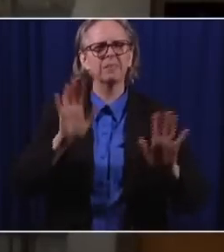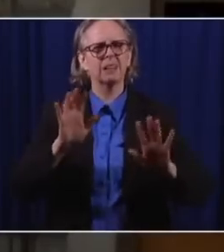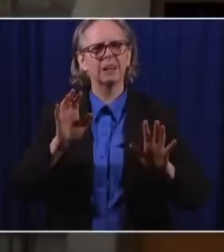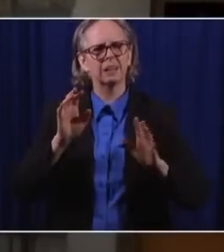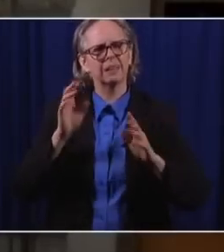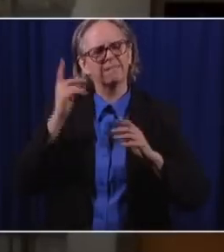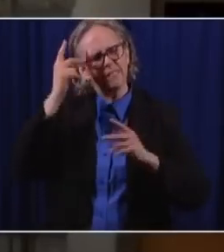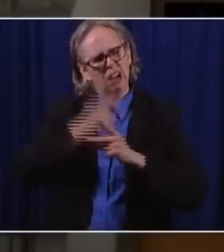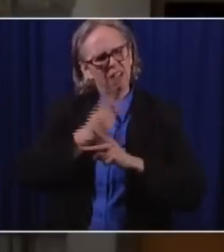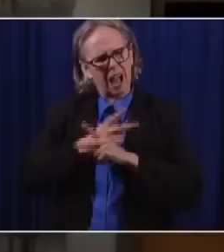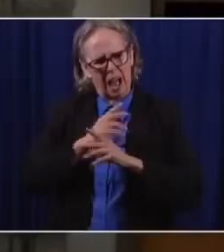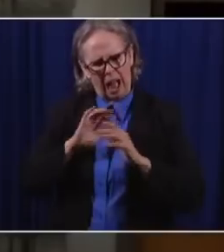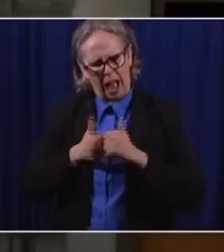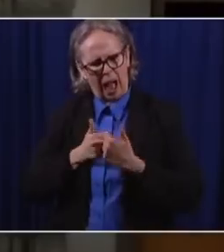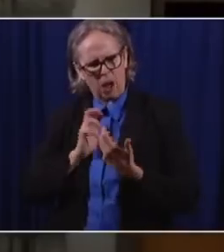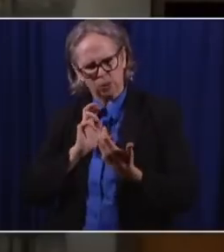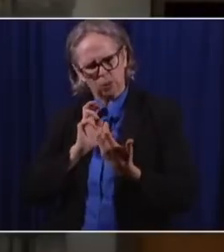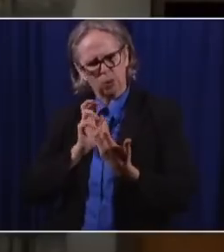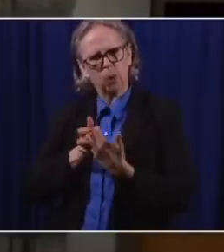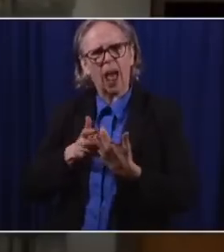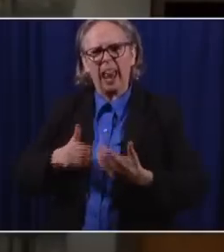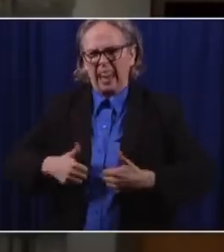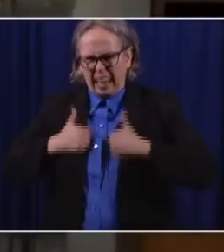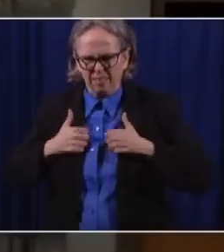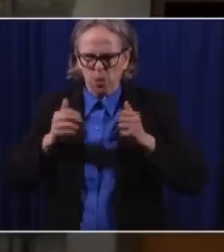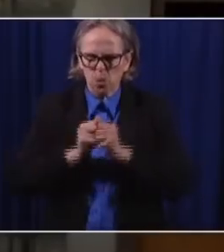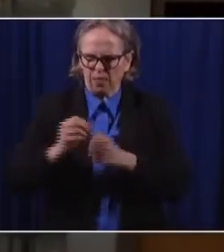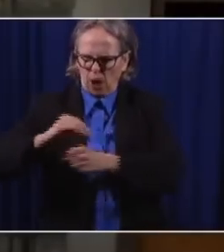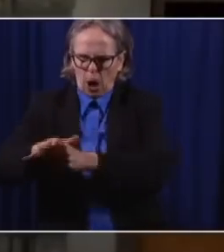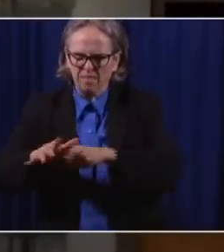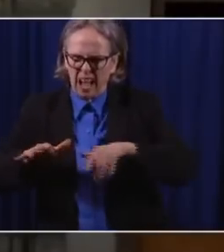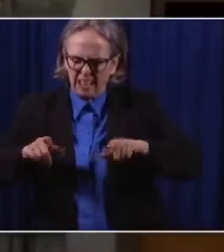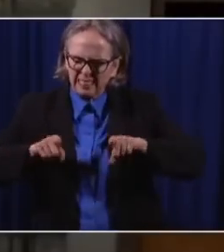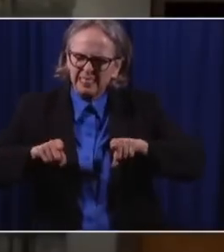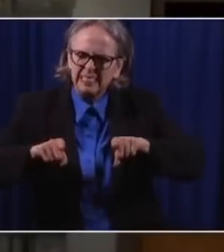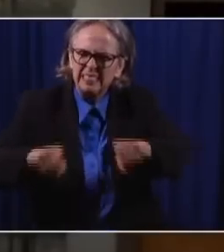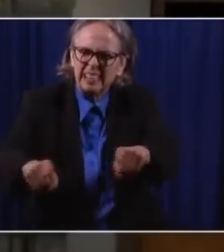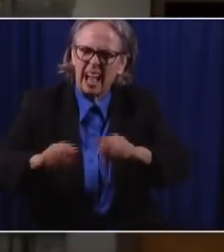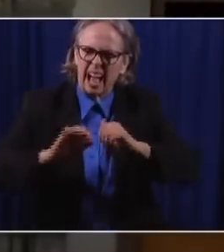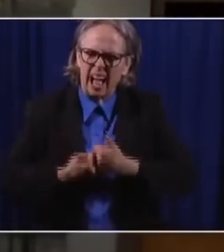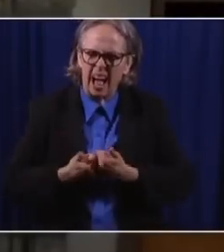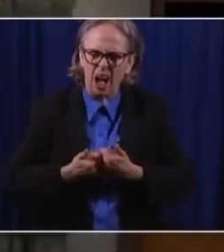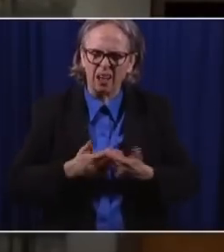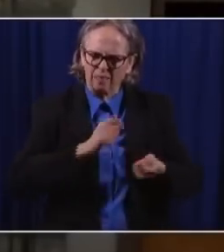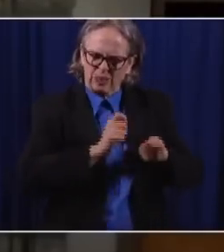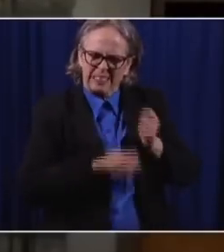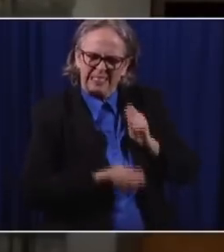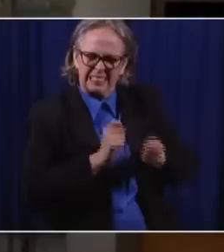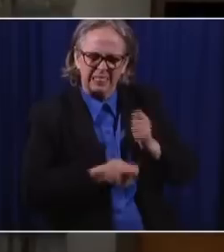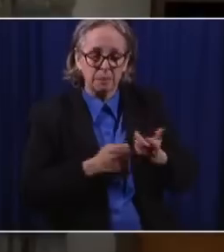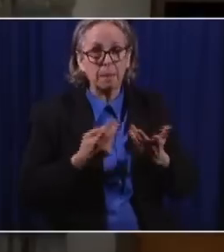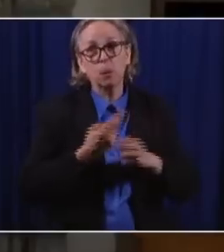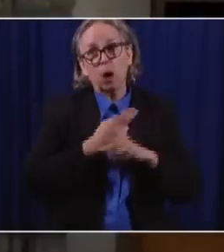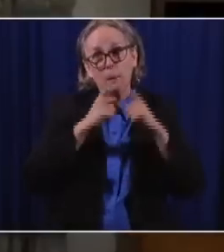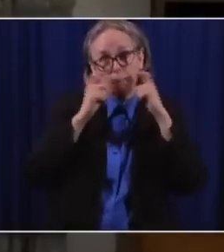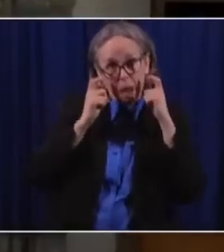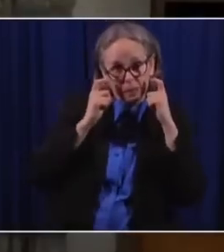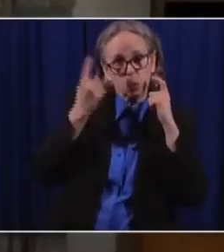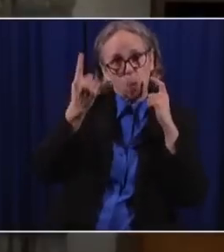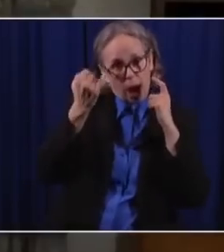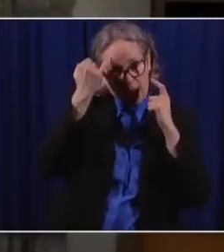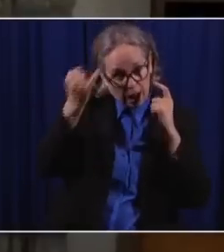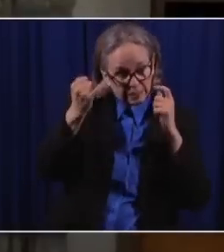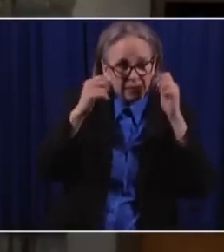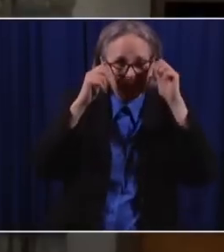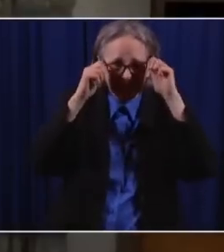and large, the wearing of a mask more dramatically changes your odds, and it dramatically improves